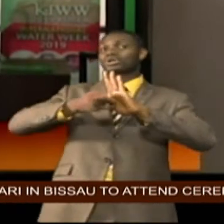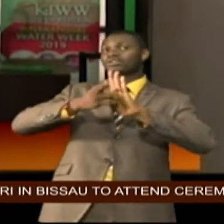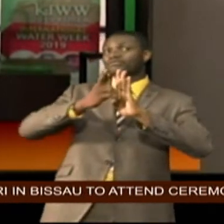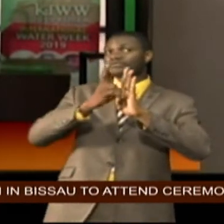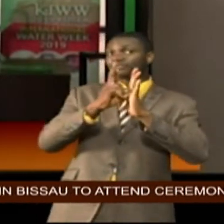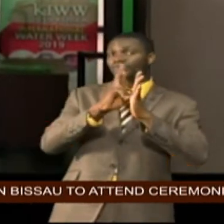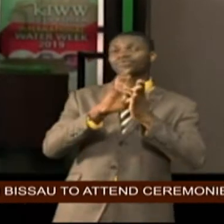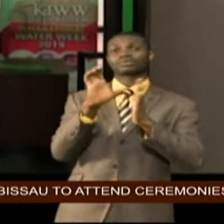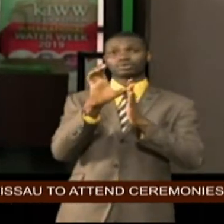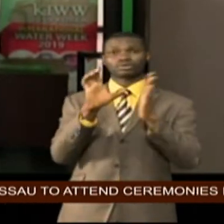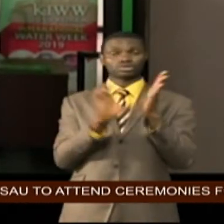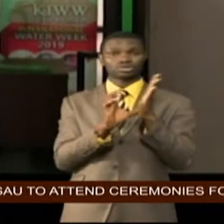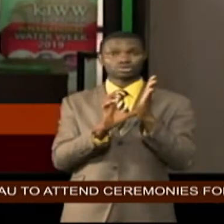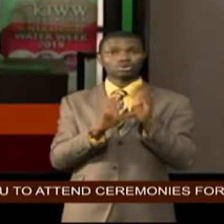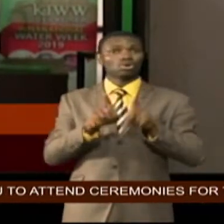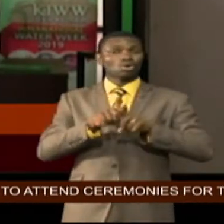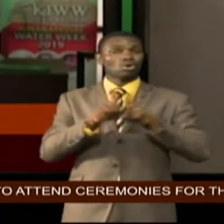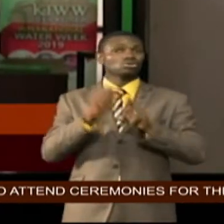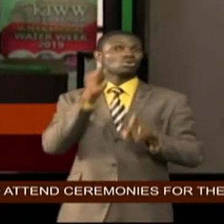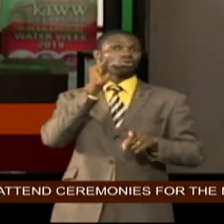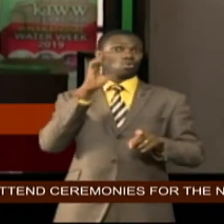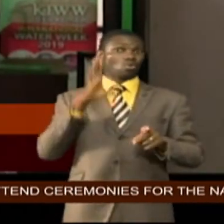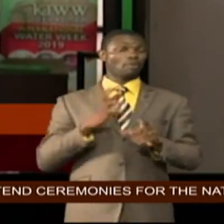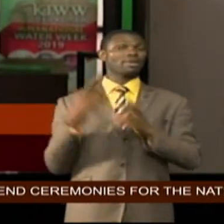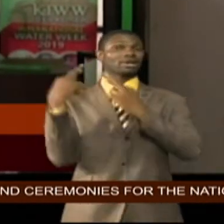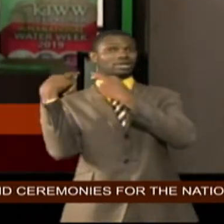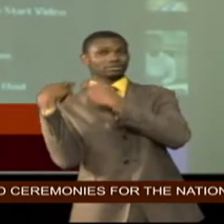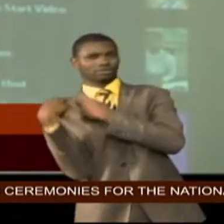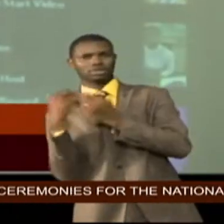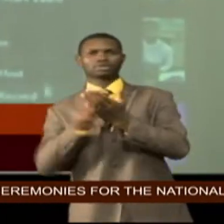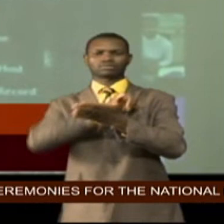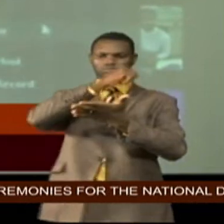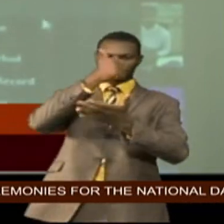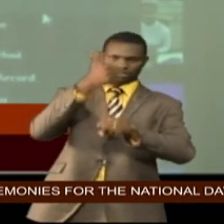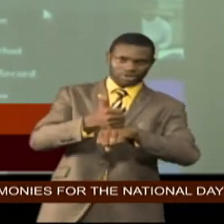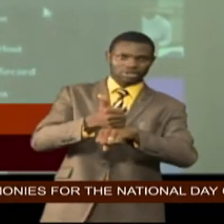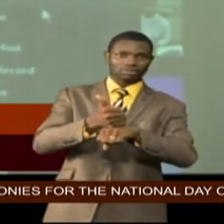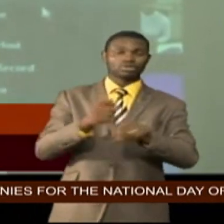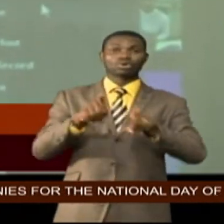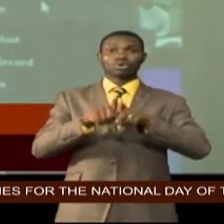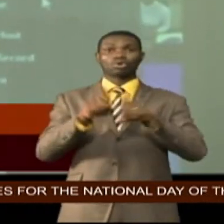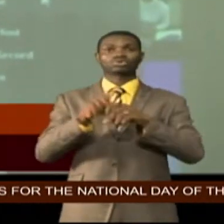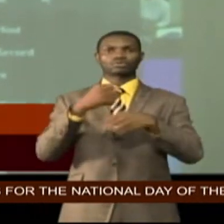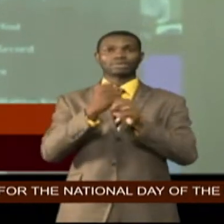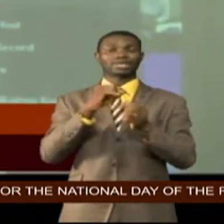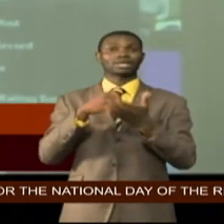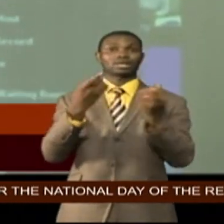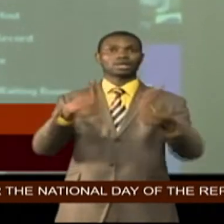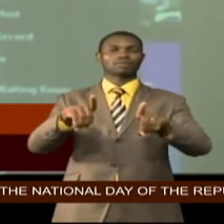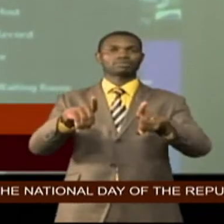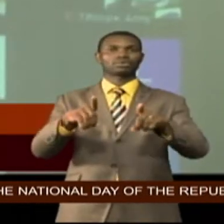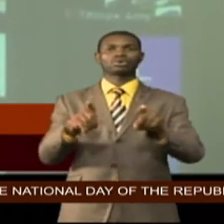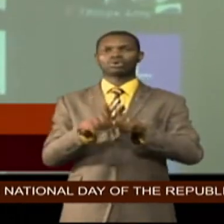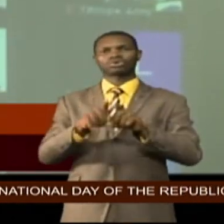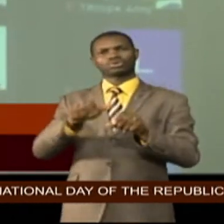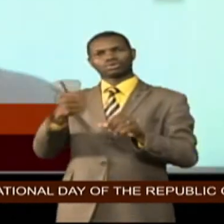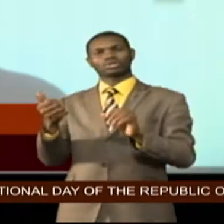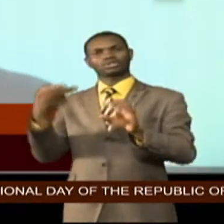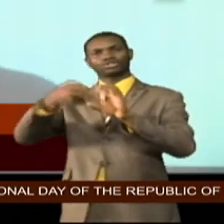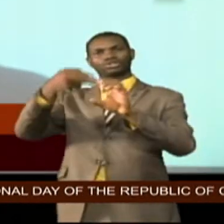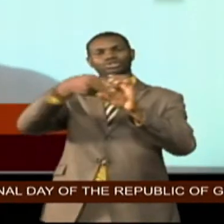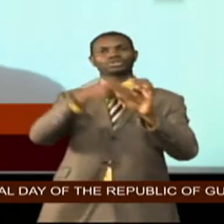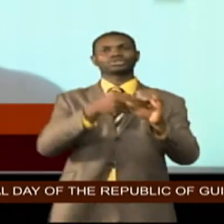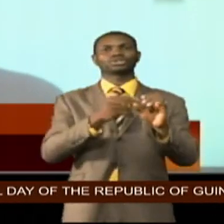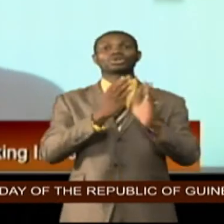role pronounced, and not just having them pronounced, have them implemented. Other women rights activists joined the meeting virtually. It's